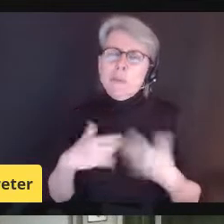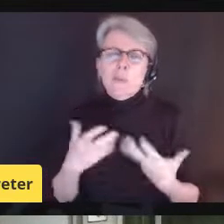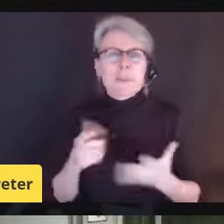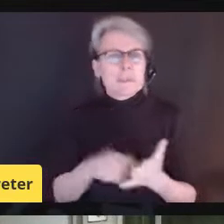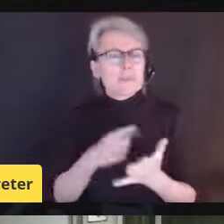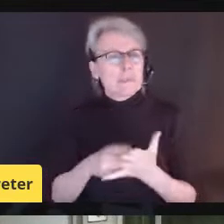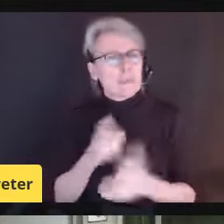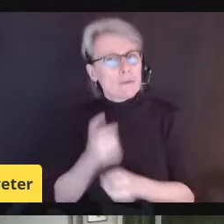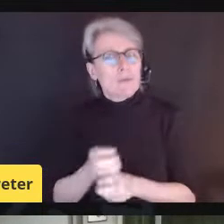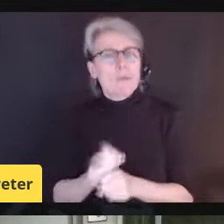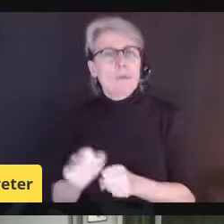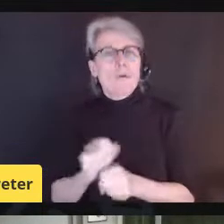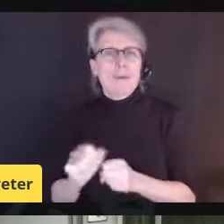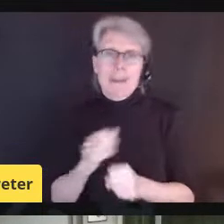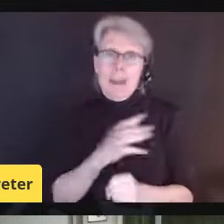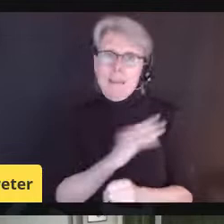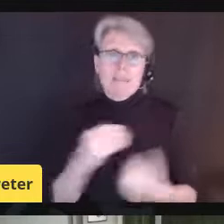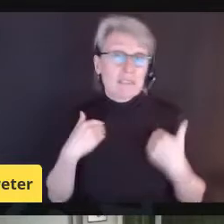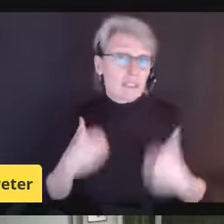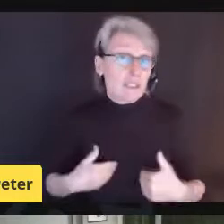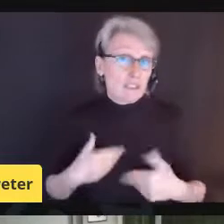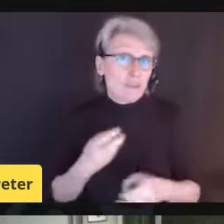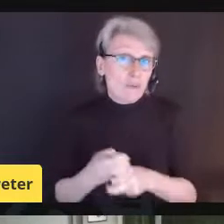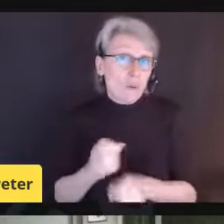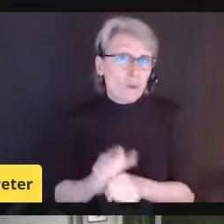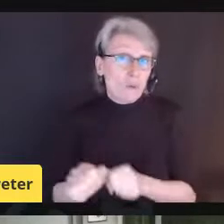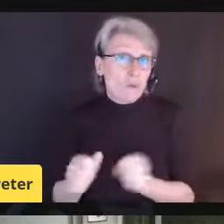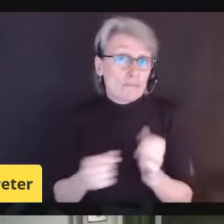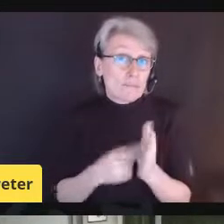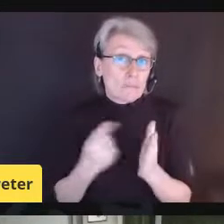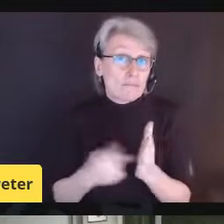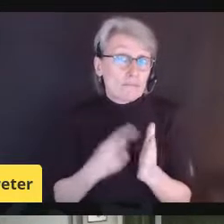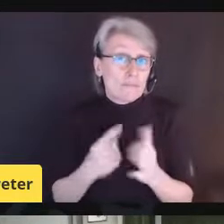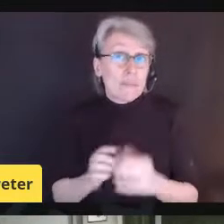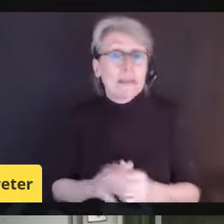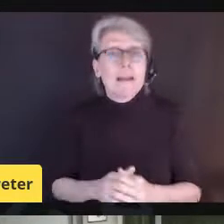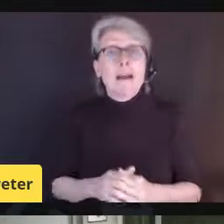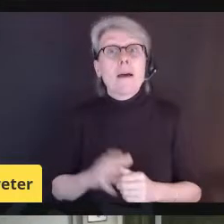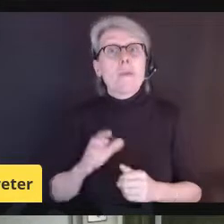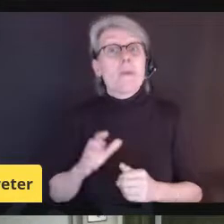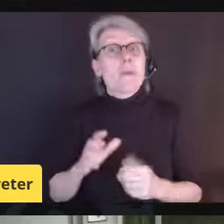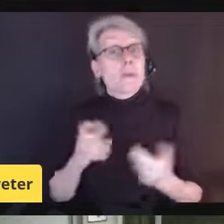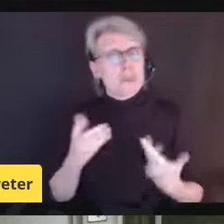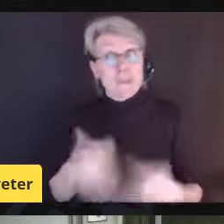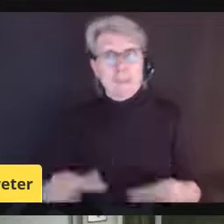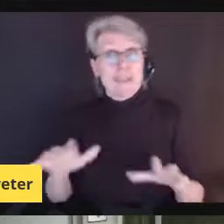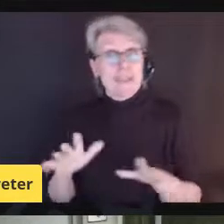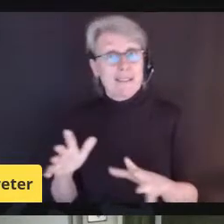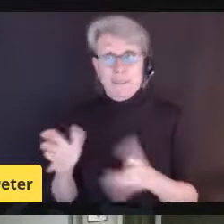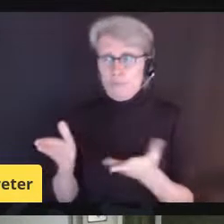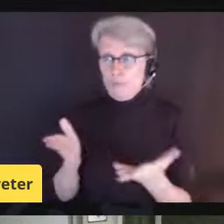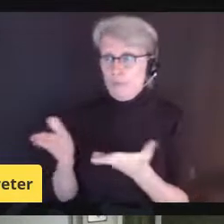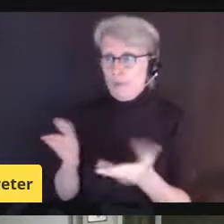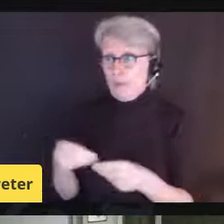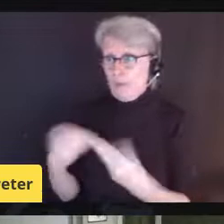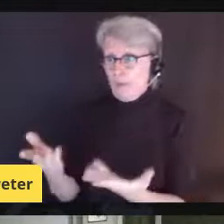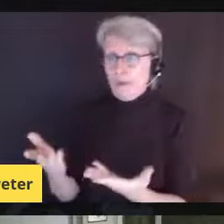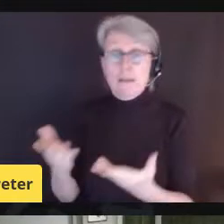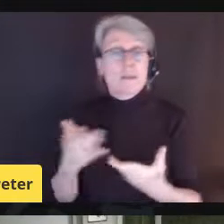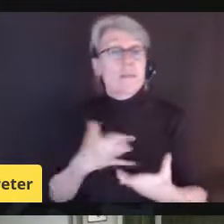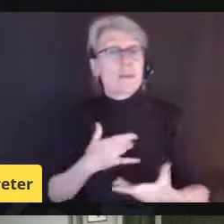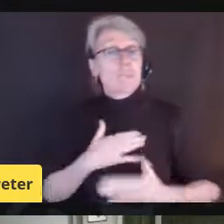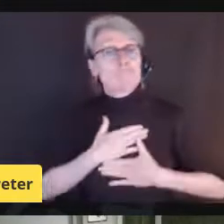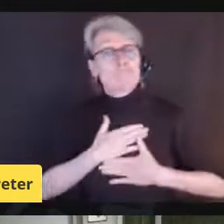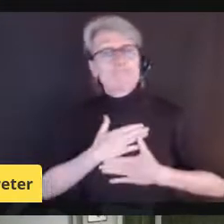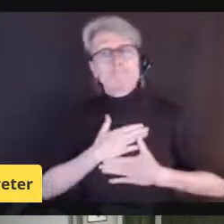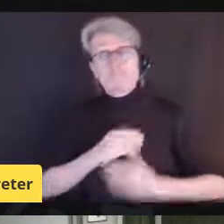well. But it is an incredibly rewarding job. And if you feel like you want to contribute